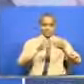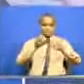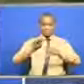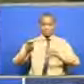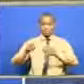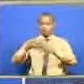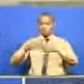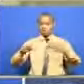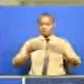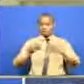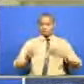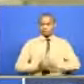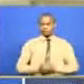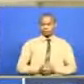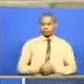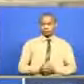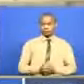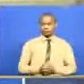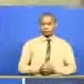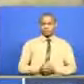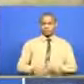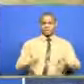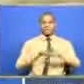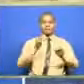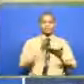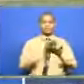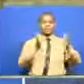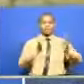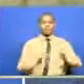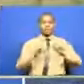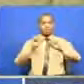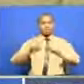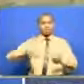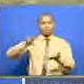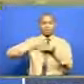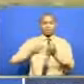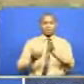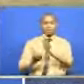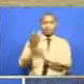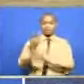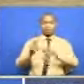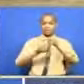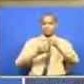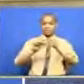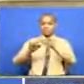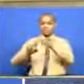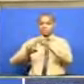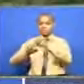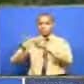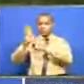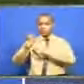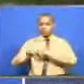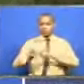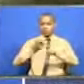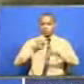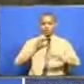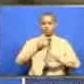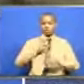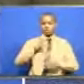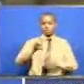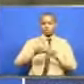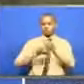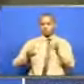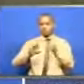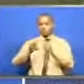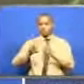7 years' time. The sector is expected to register an annualized growth rate of 6.6% from 2020 to